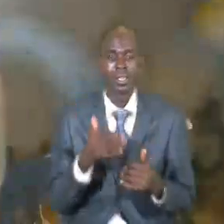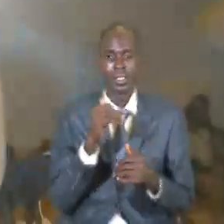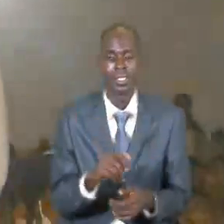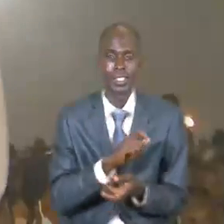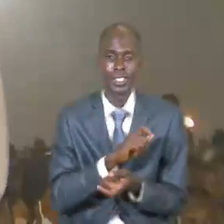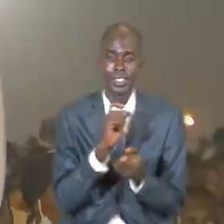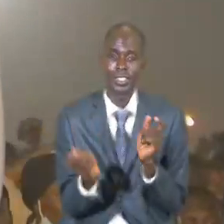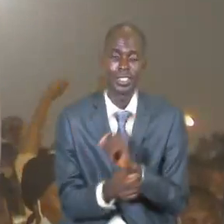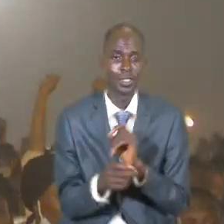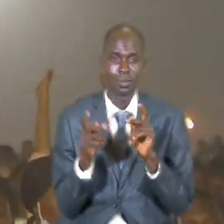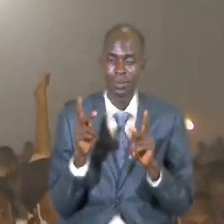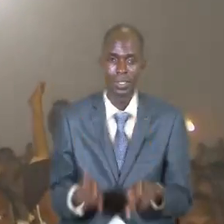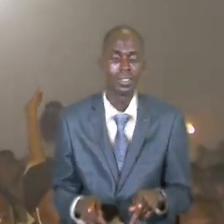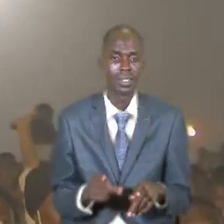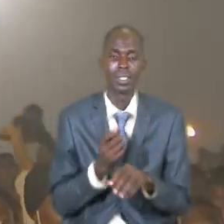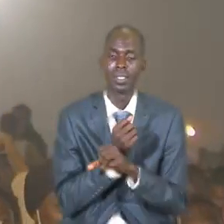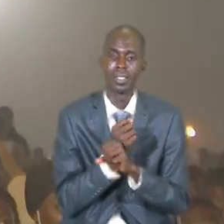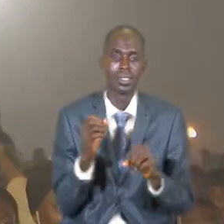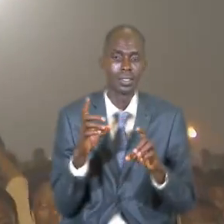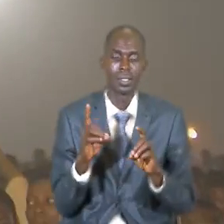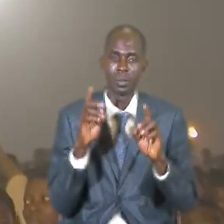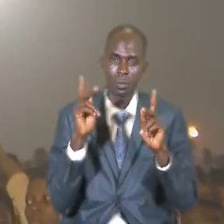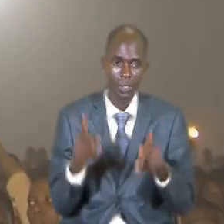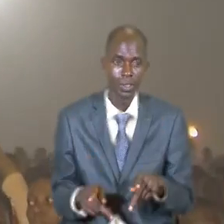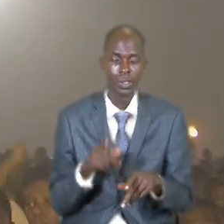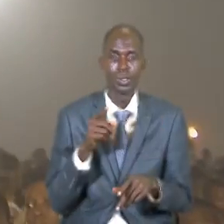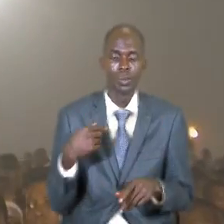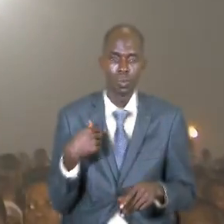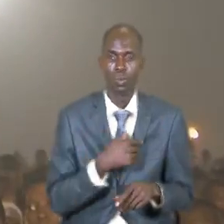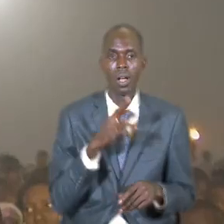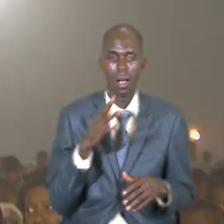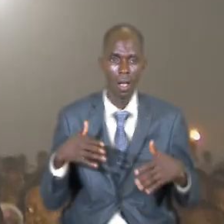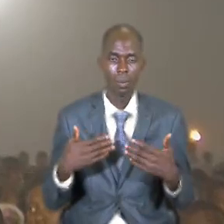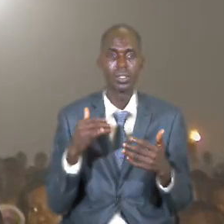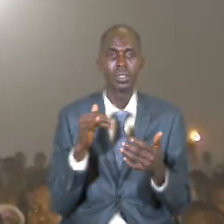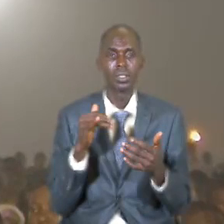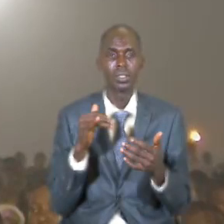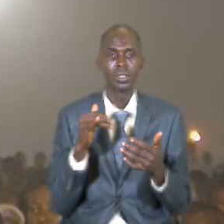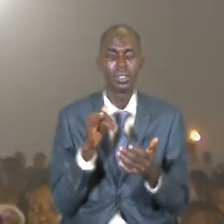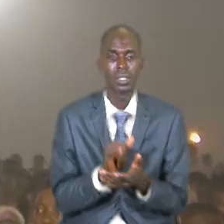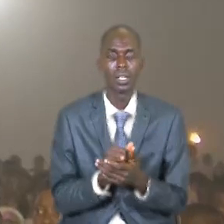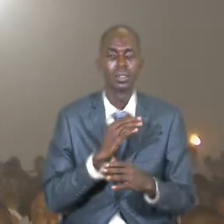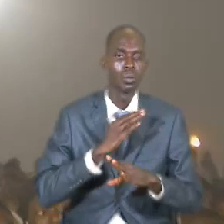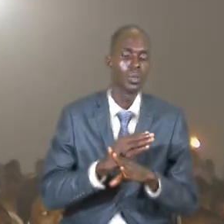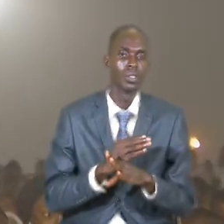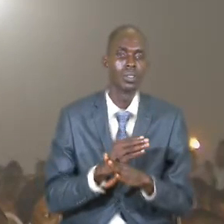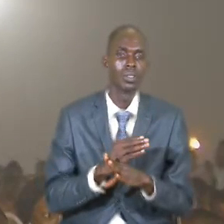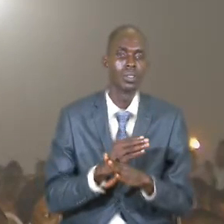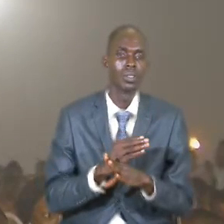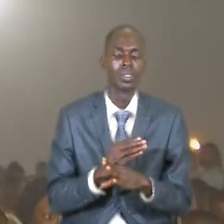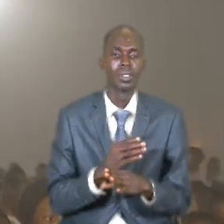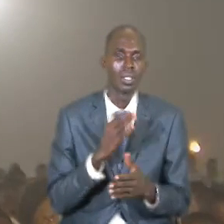person. You're happy that that invitation has brought you into